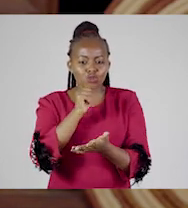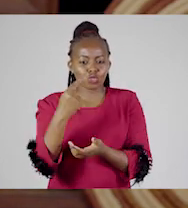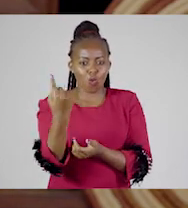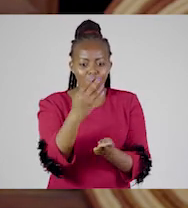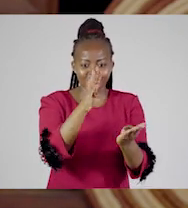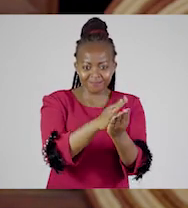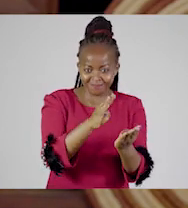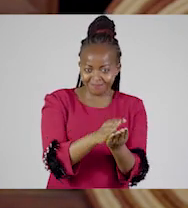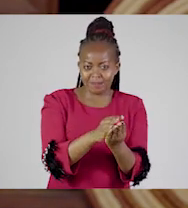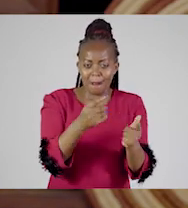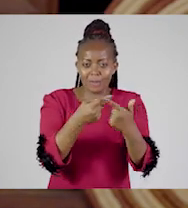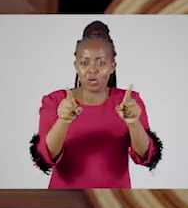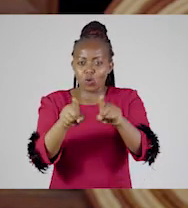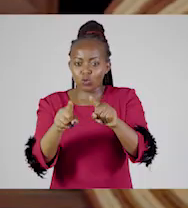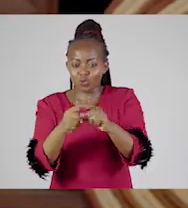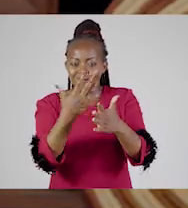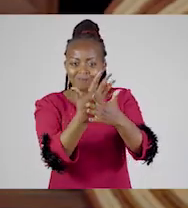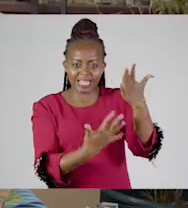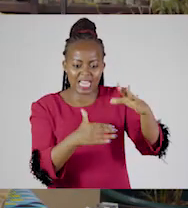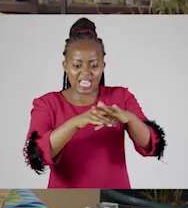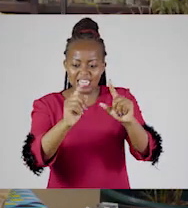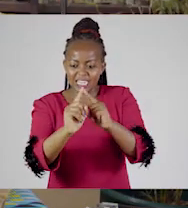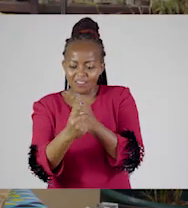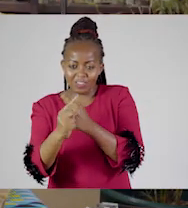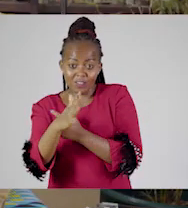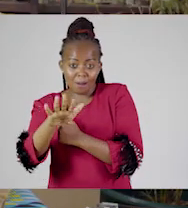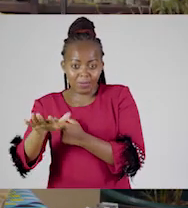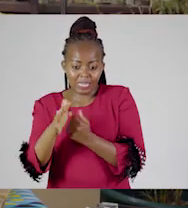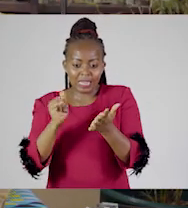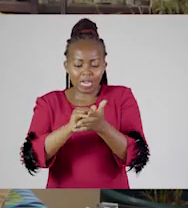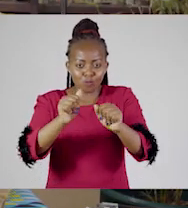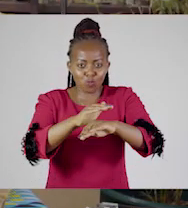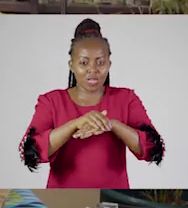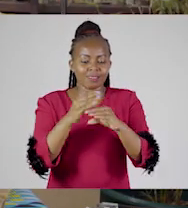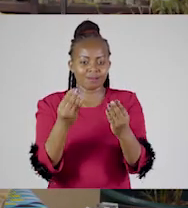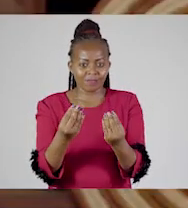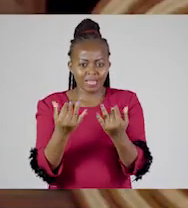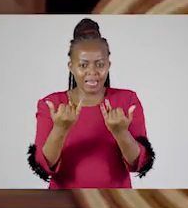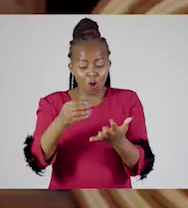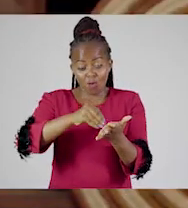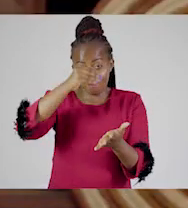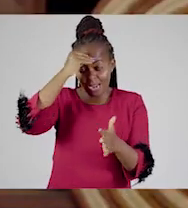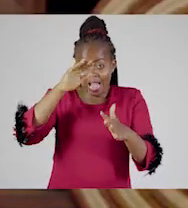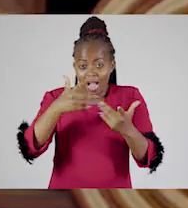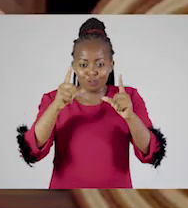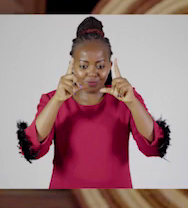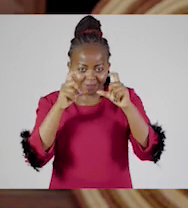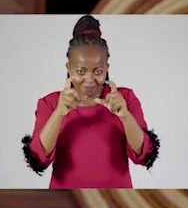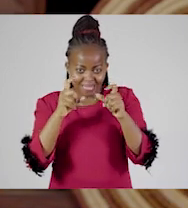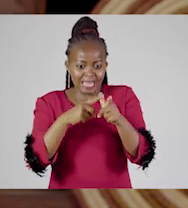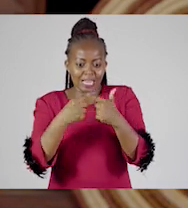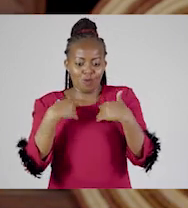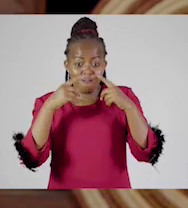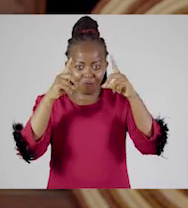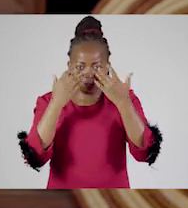only preserve them, but also document them in very accessible ways. So we've learned how to take photos,